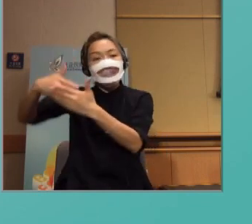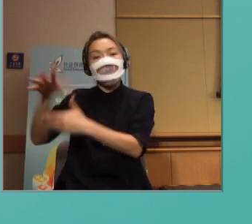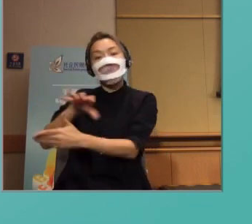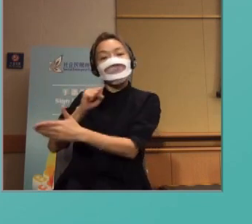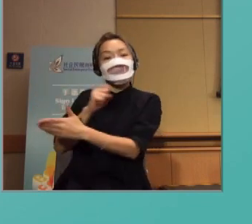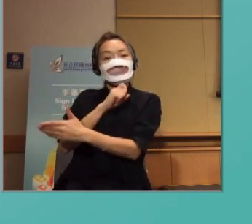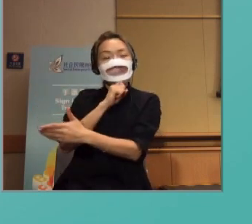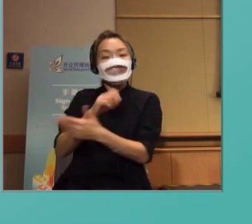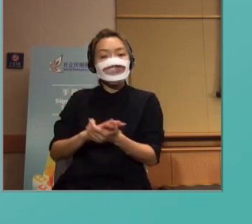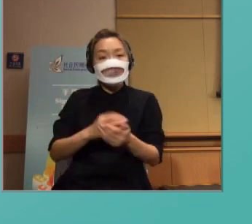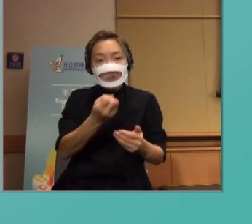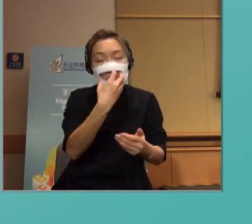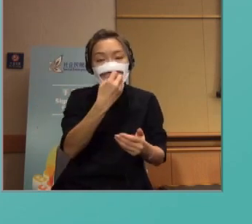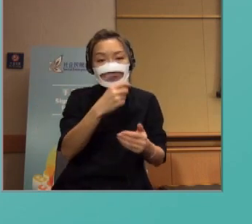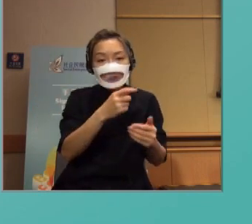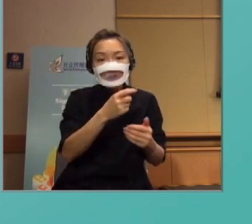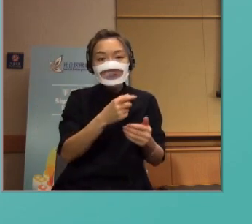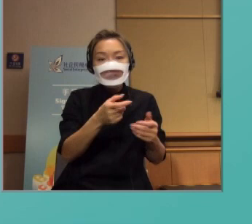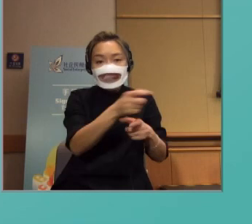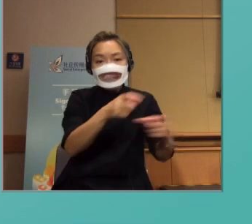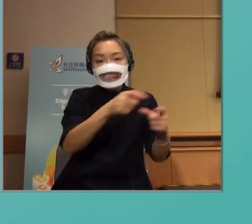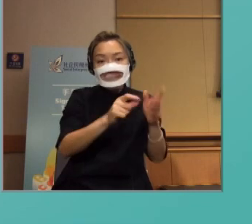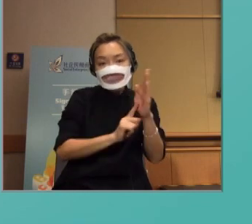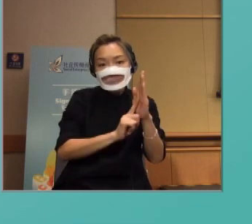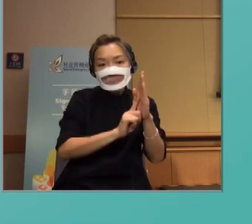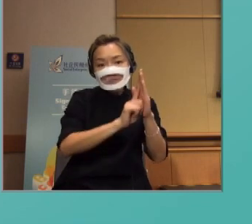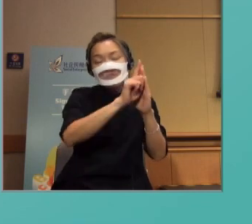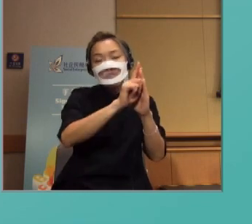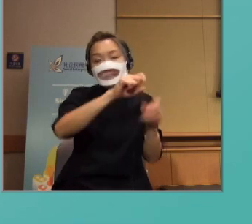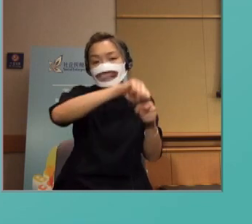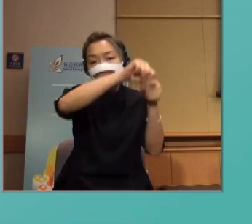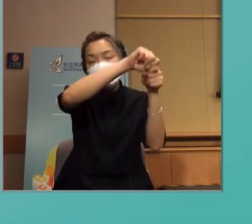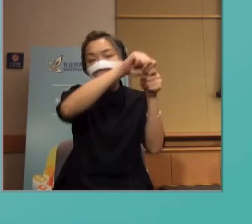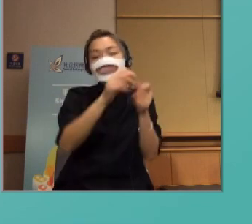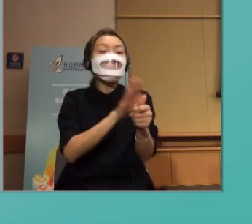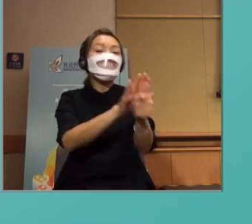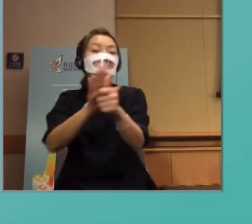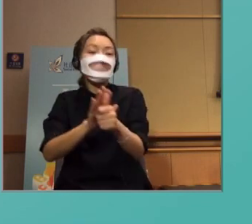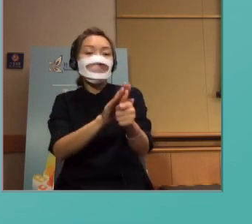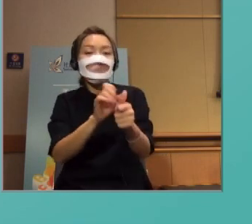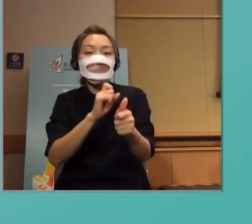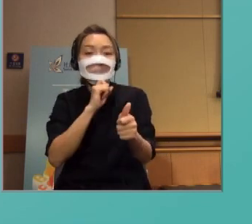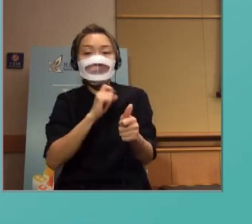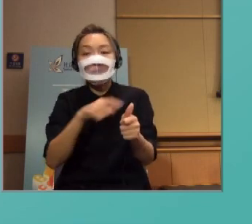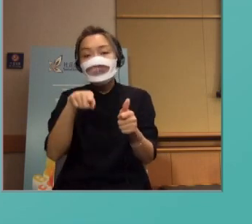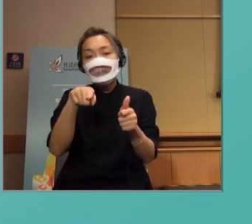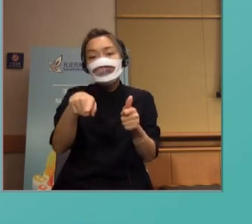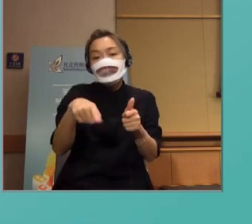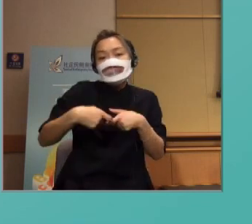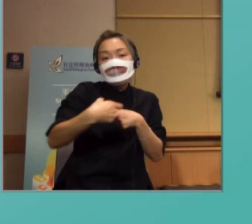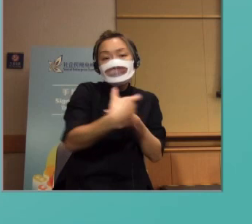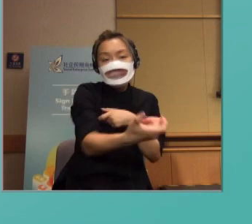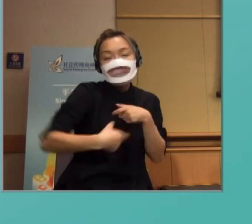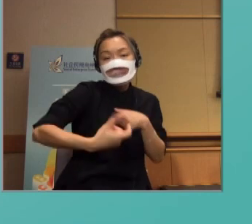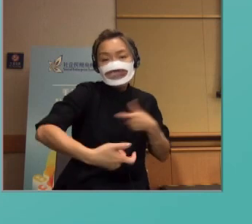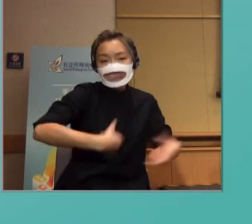right? If it's successful, then you are actually within itself a kind of stakeholder. And the more network effects you have with it, the more valuable it is.